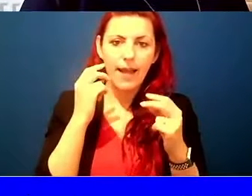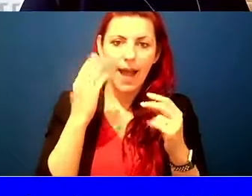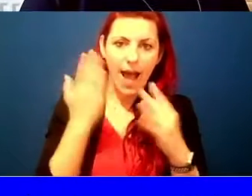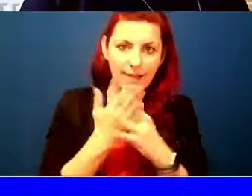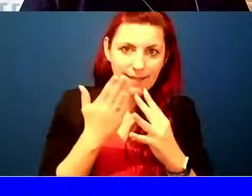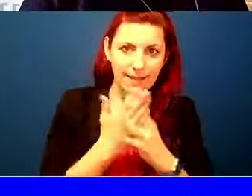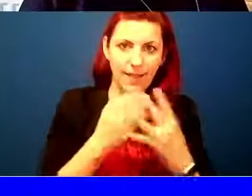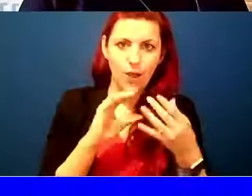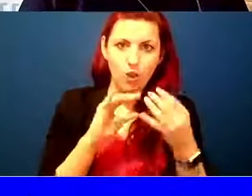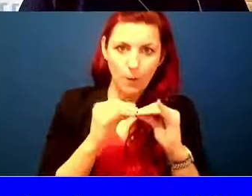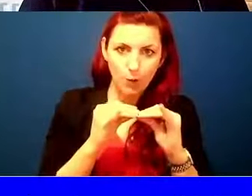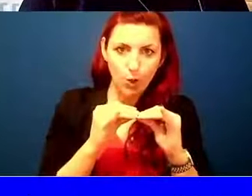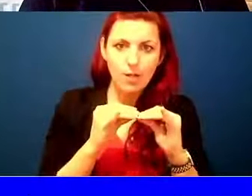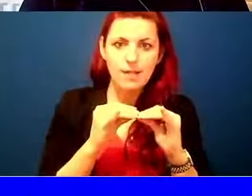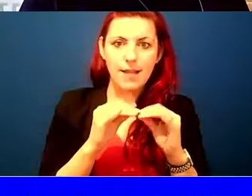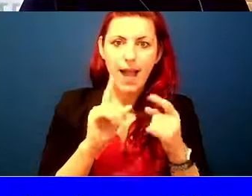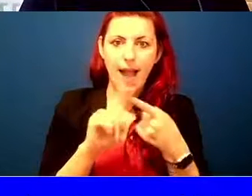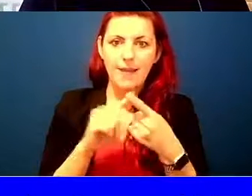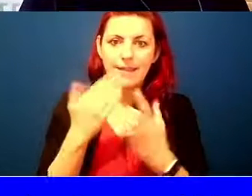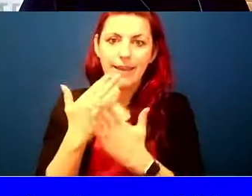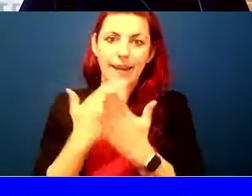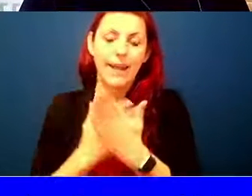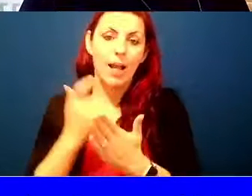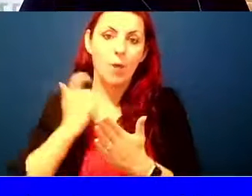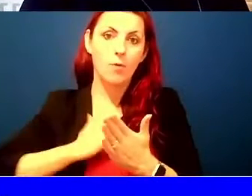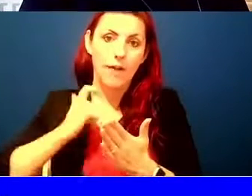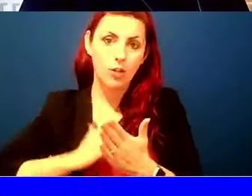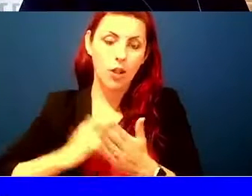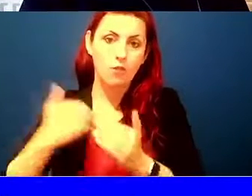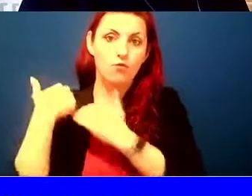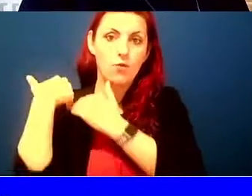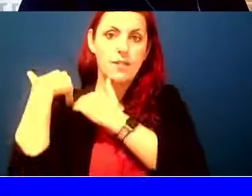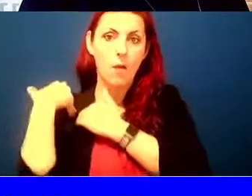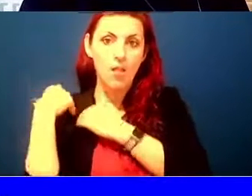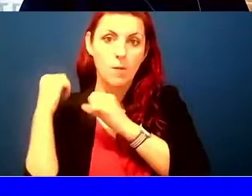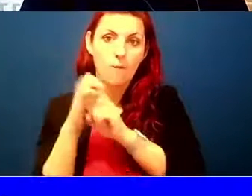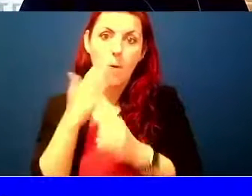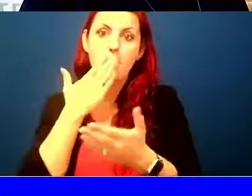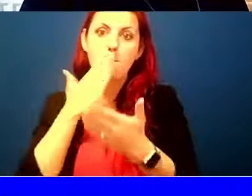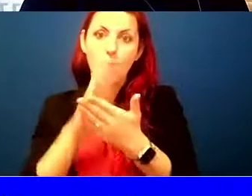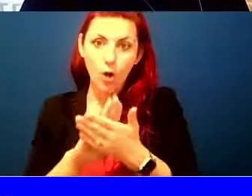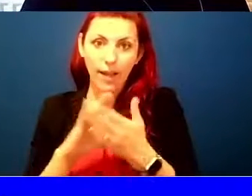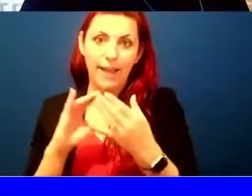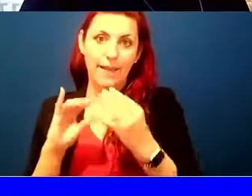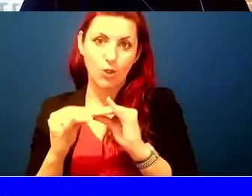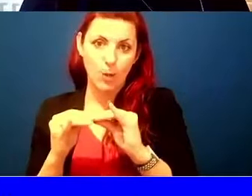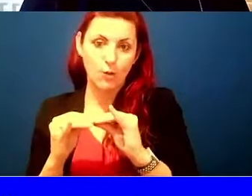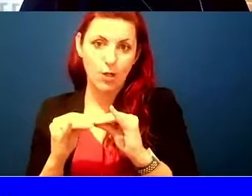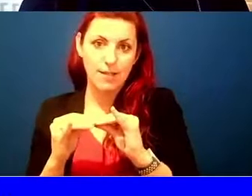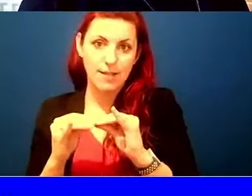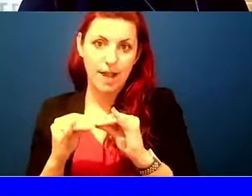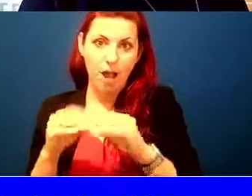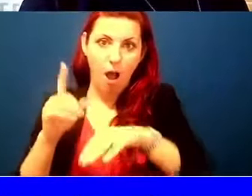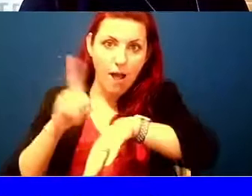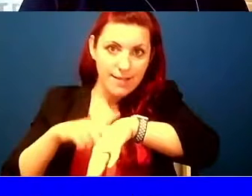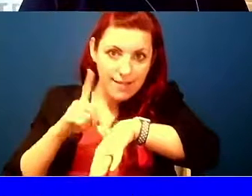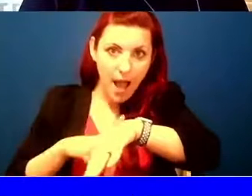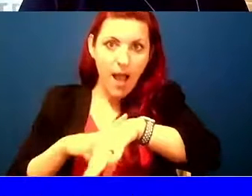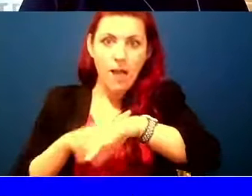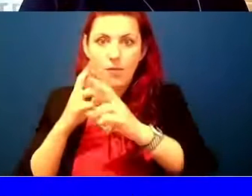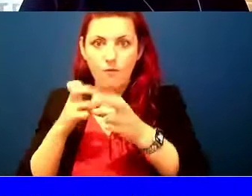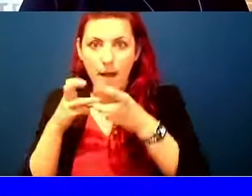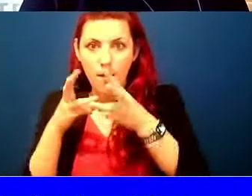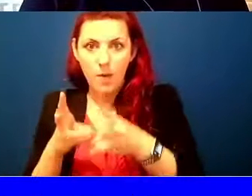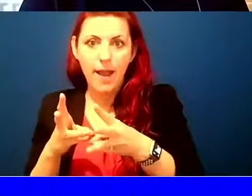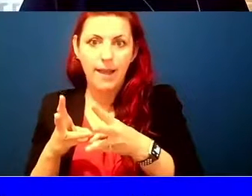and the legal professional responsible for booking them doing so in a timely manner,